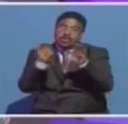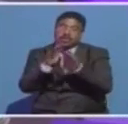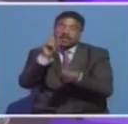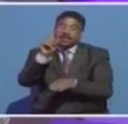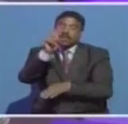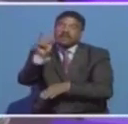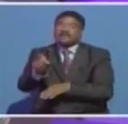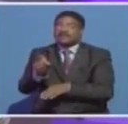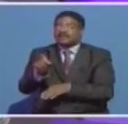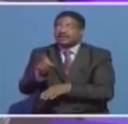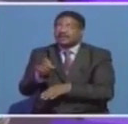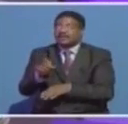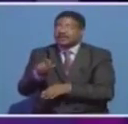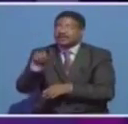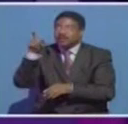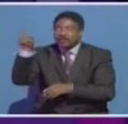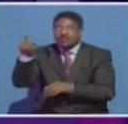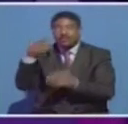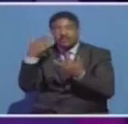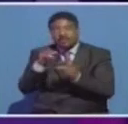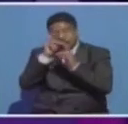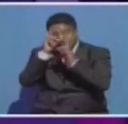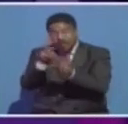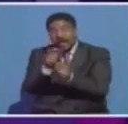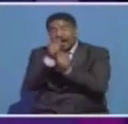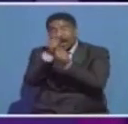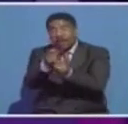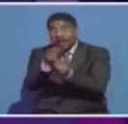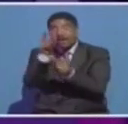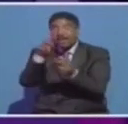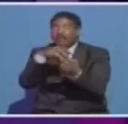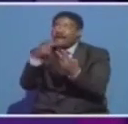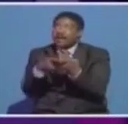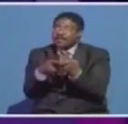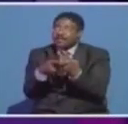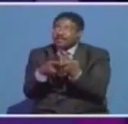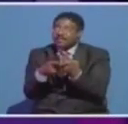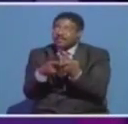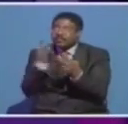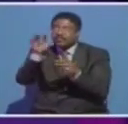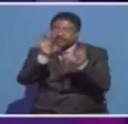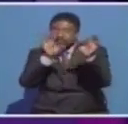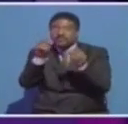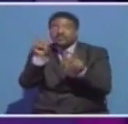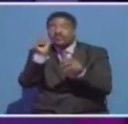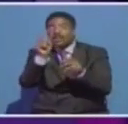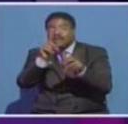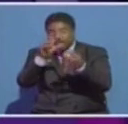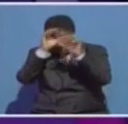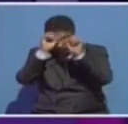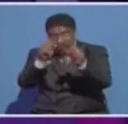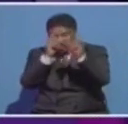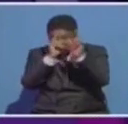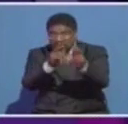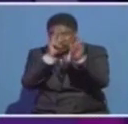question. You also run the honors and awards. Yes, and you there's an impression you select the people that the President honors during independence,